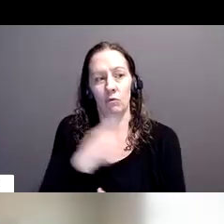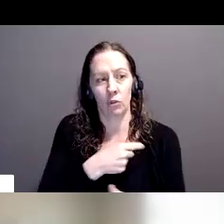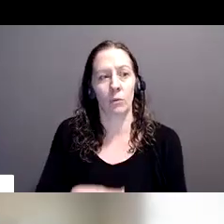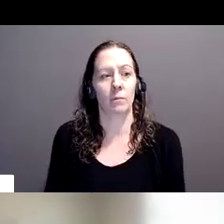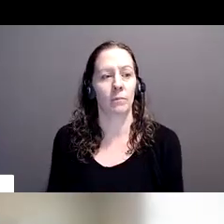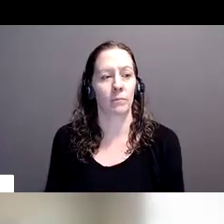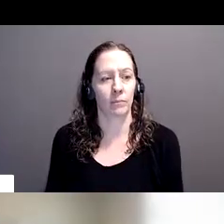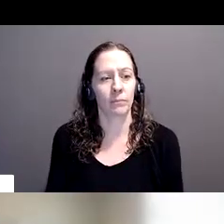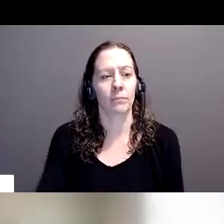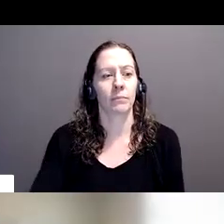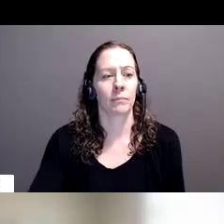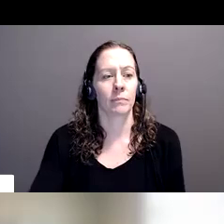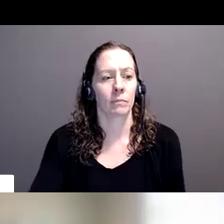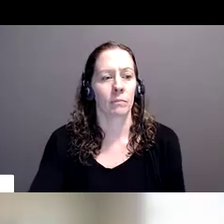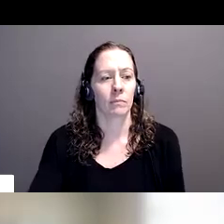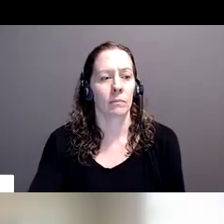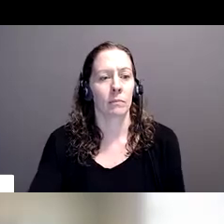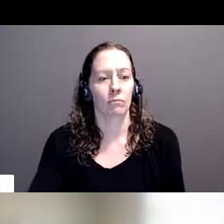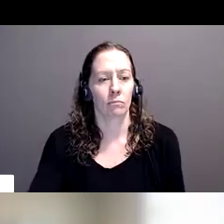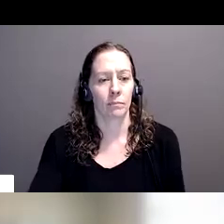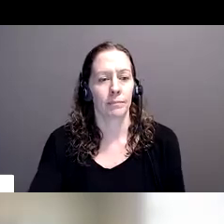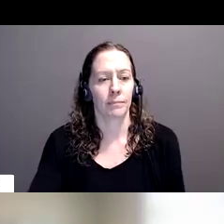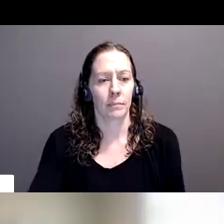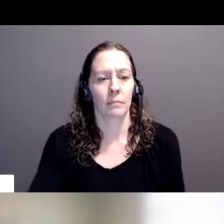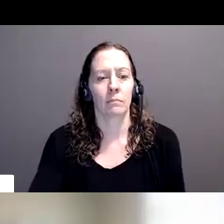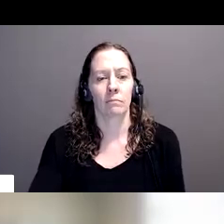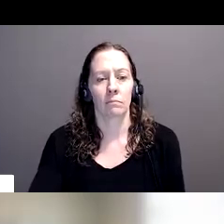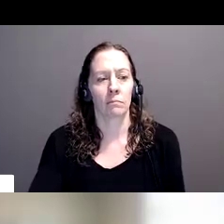statistics. As you can see, just under